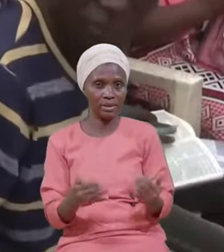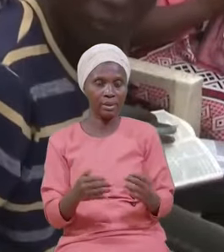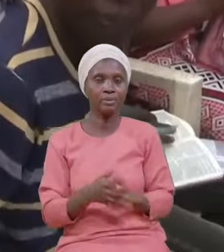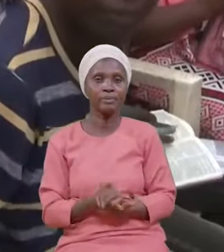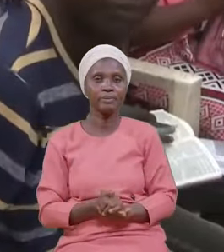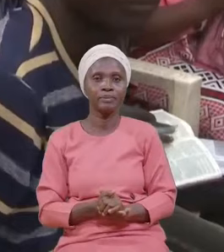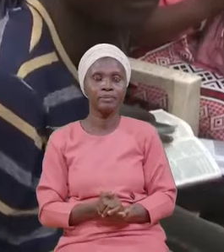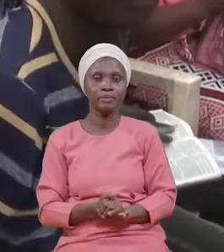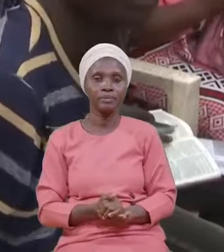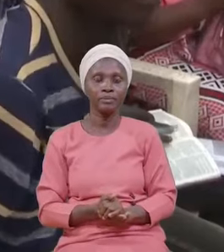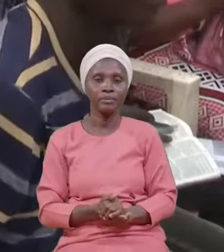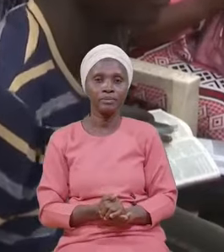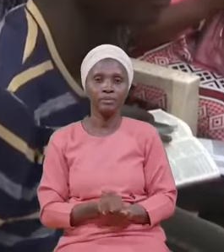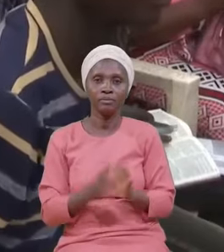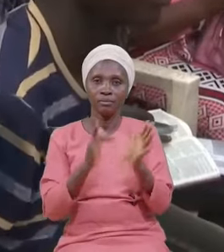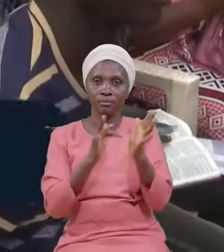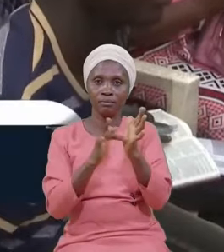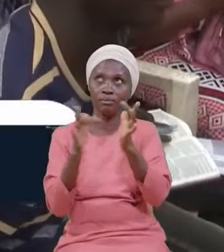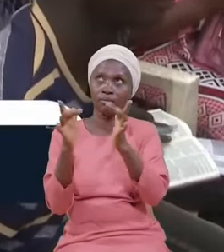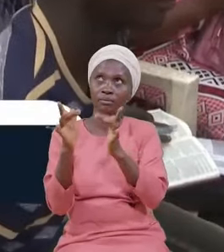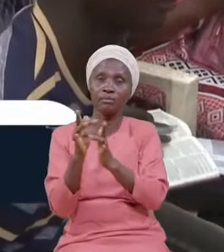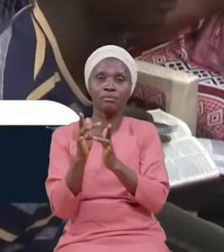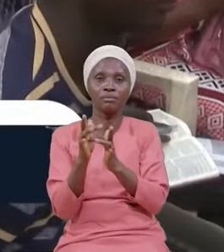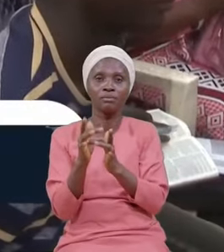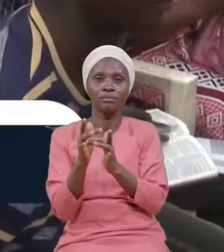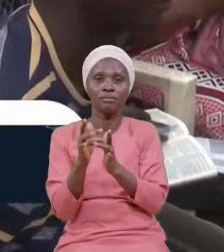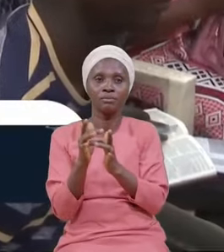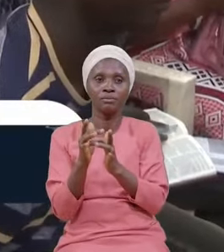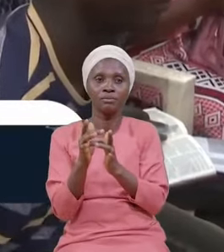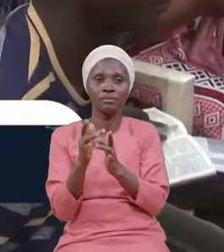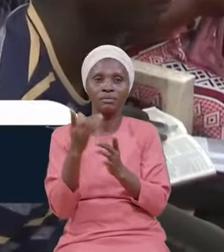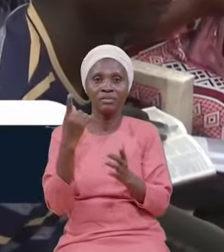three Jesus The